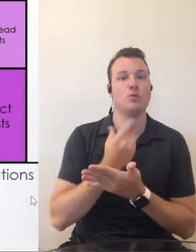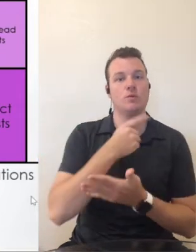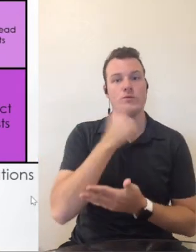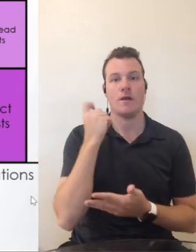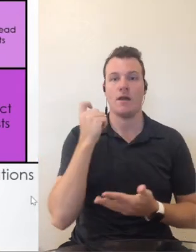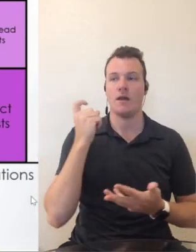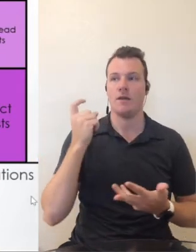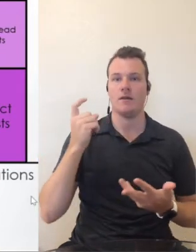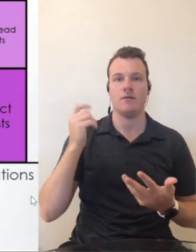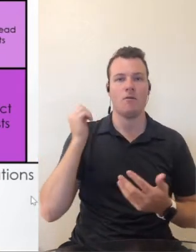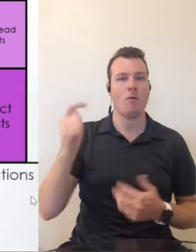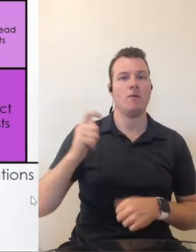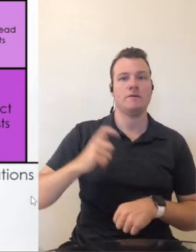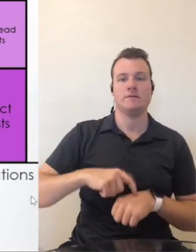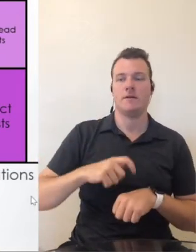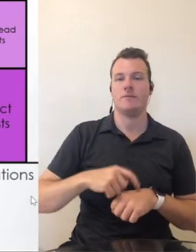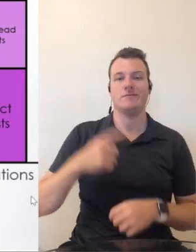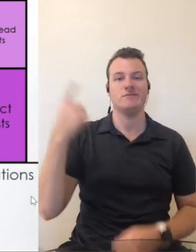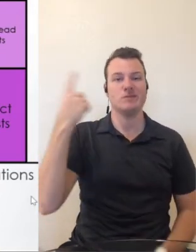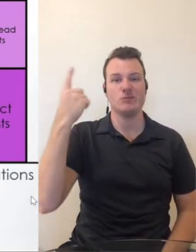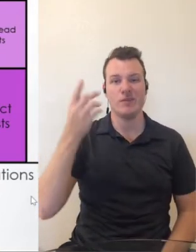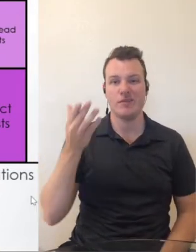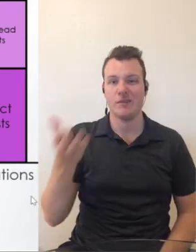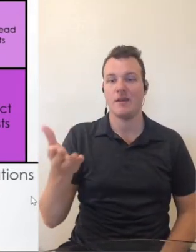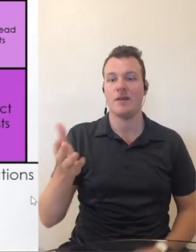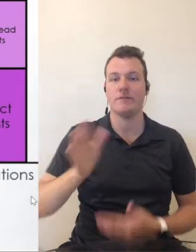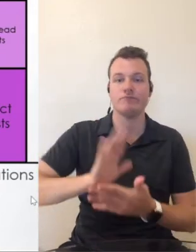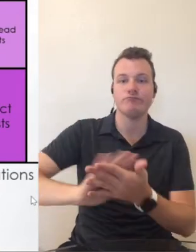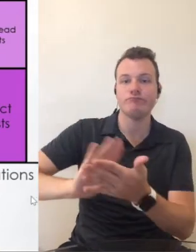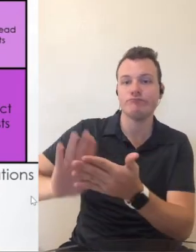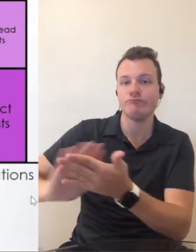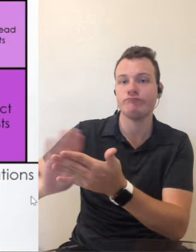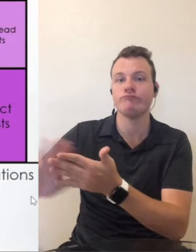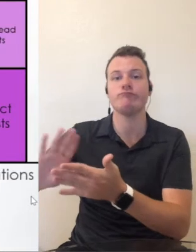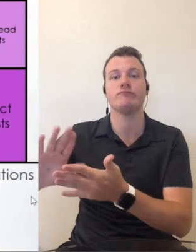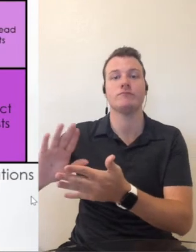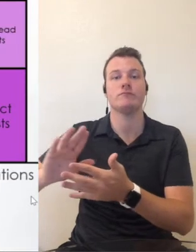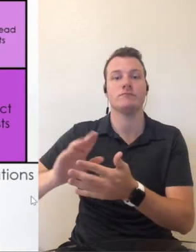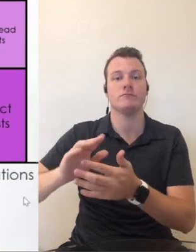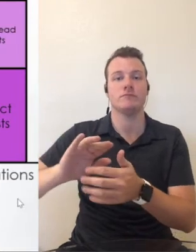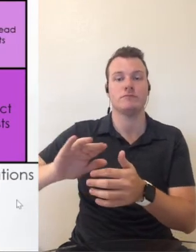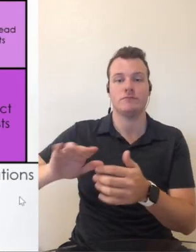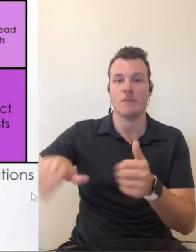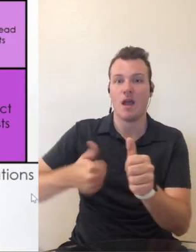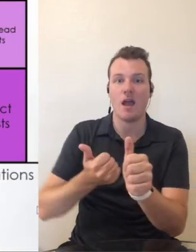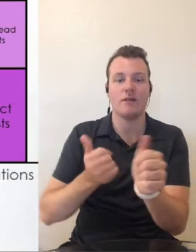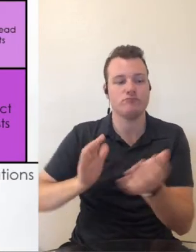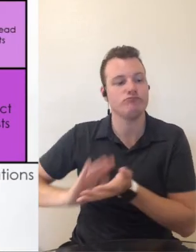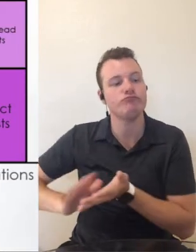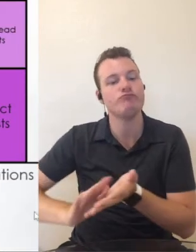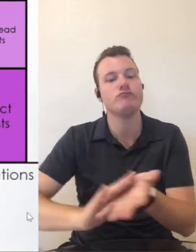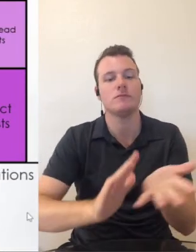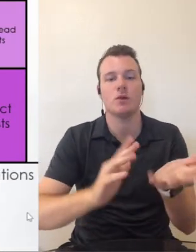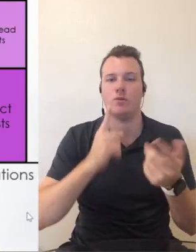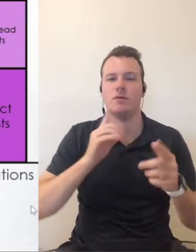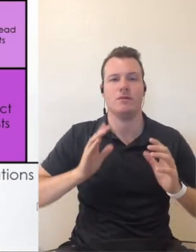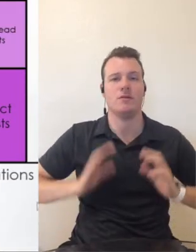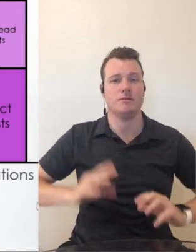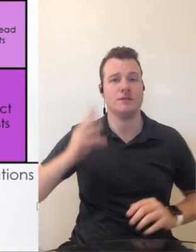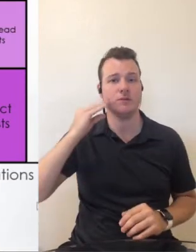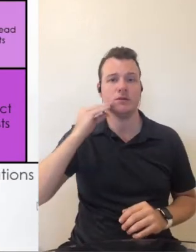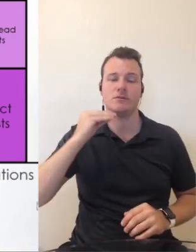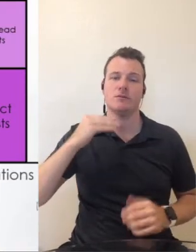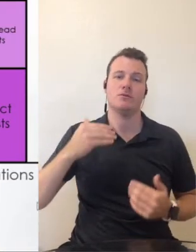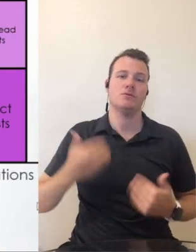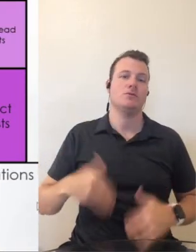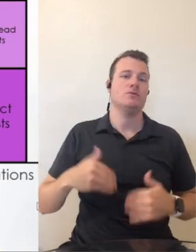There's always there somebody freshening up your space. It's just one of these places where the customer journey is exceptional.